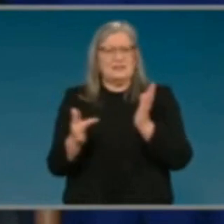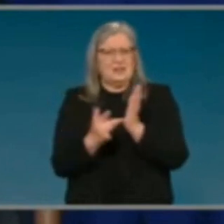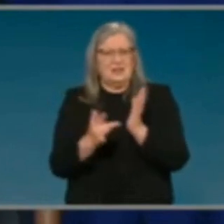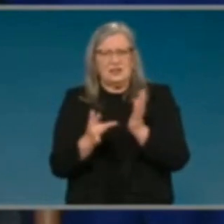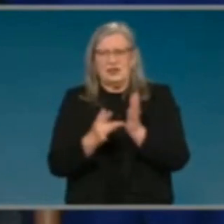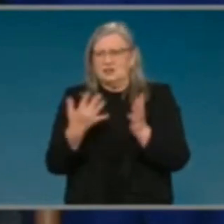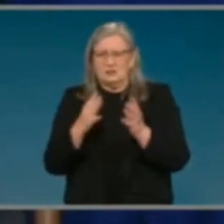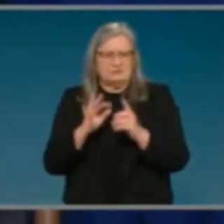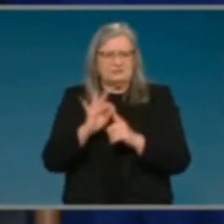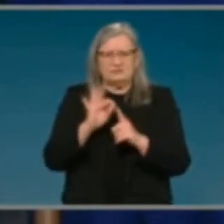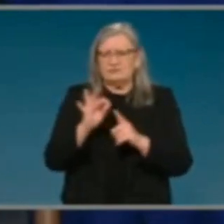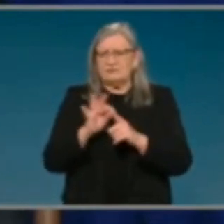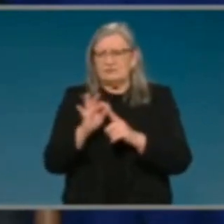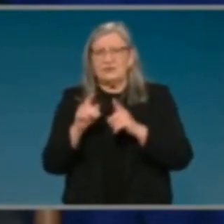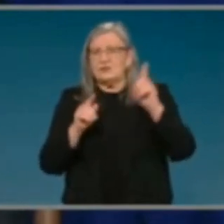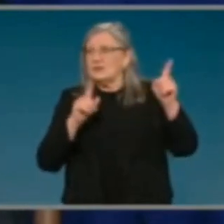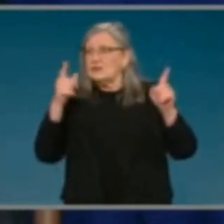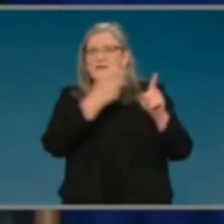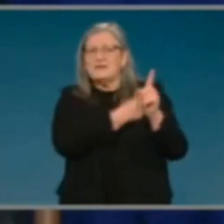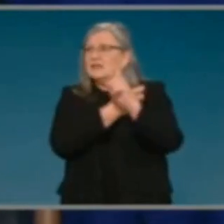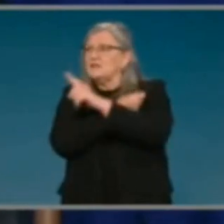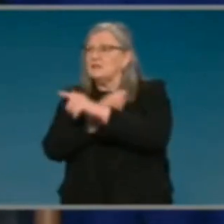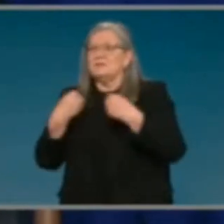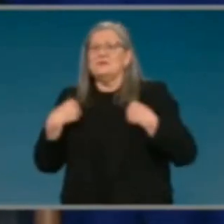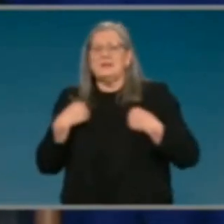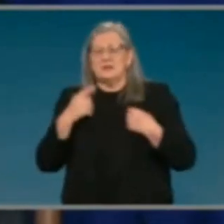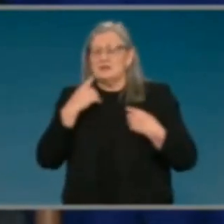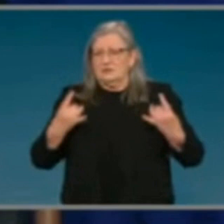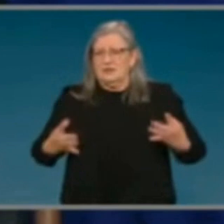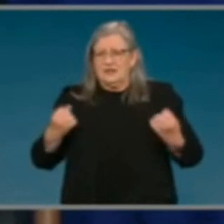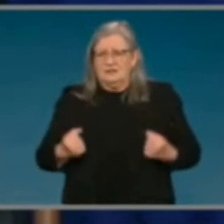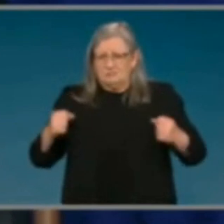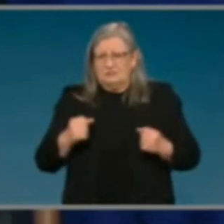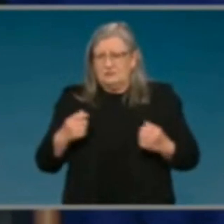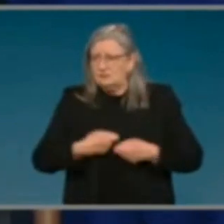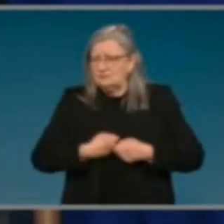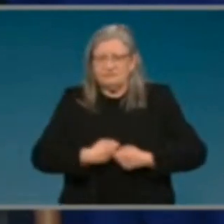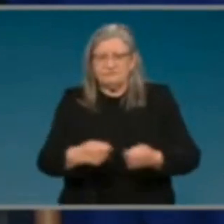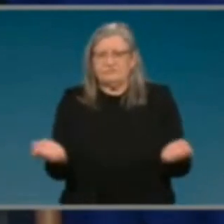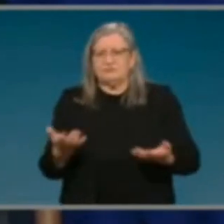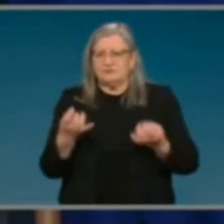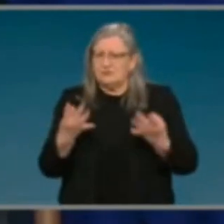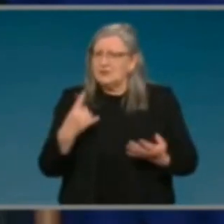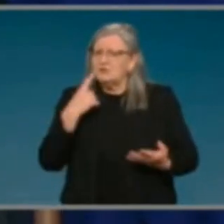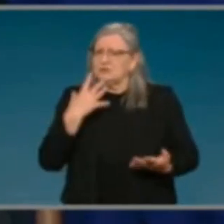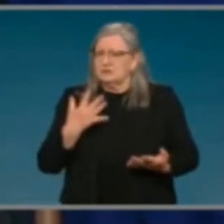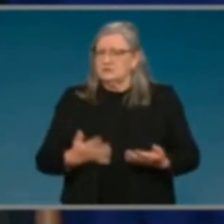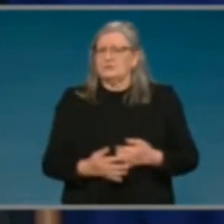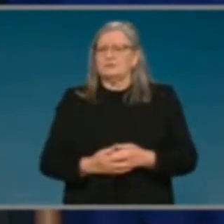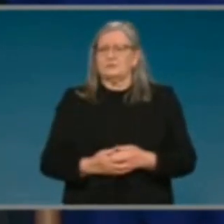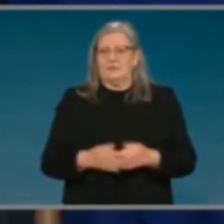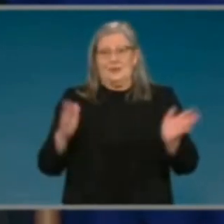a specific vaccine if it is needed. At the moment, we have no definite evidence, either clinical